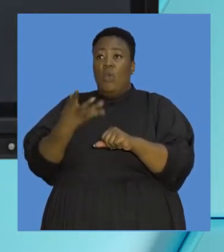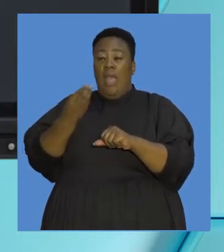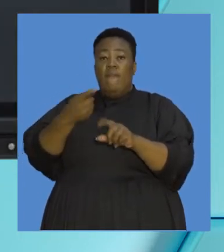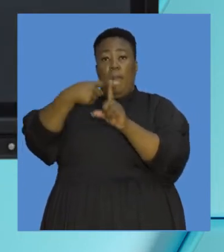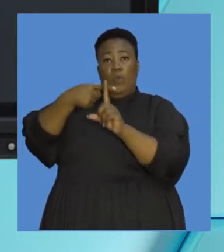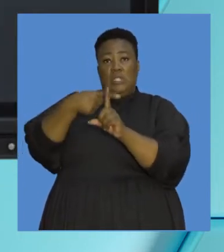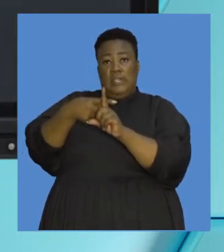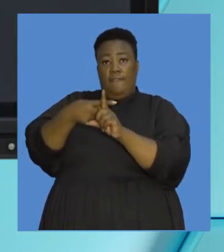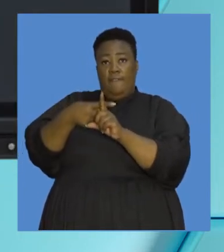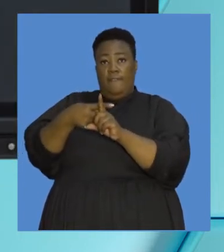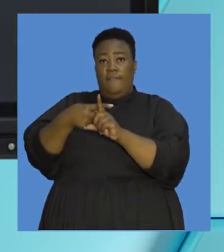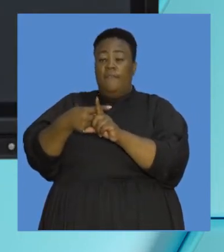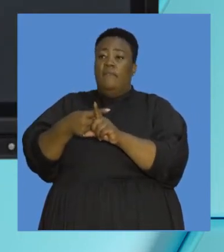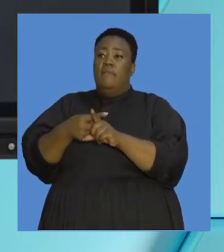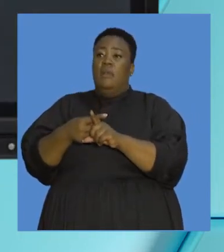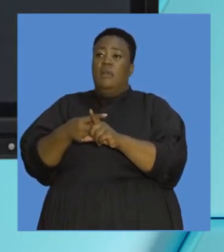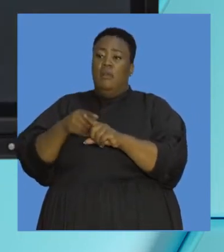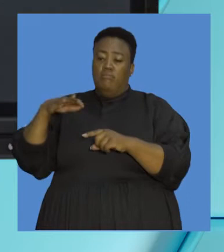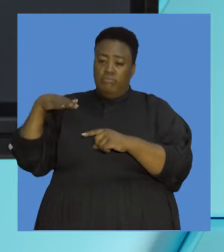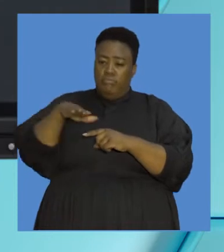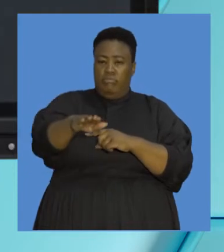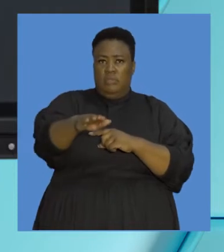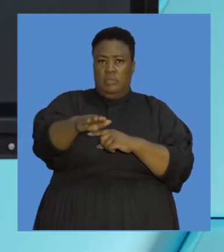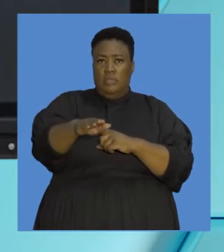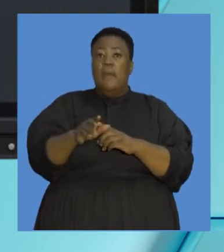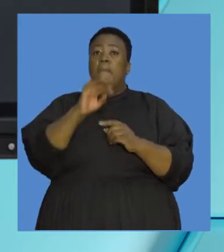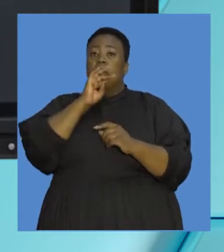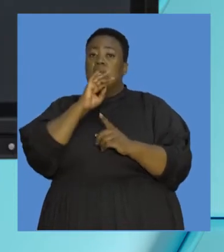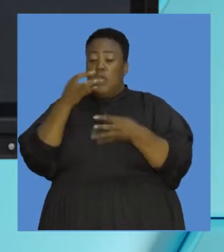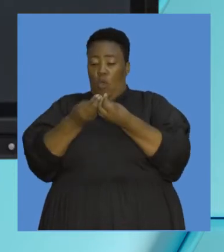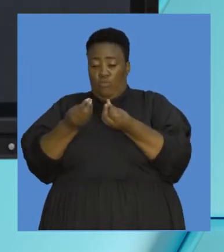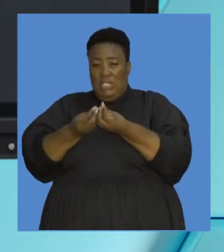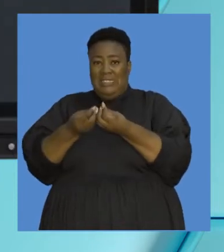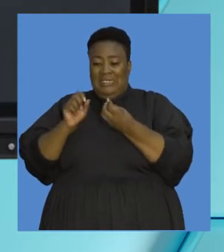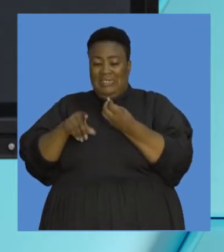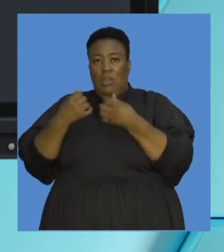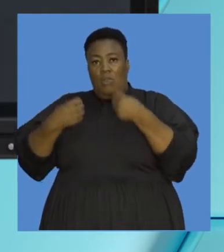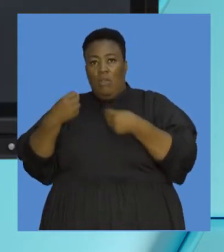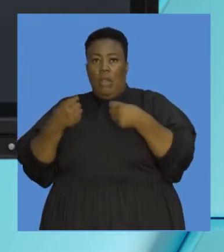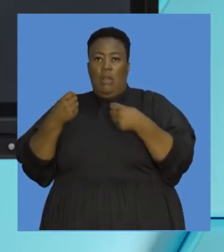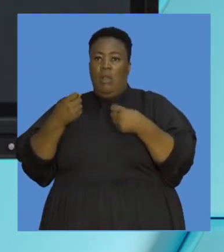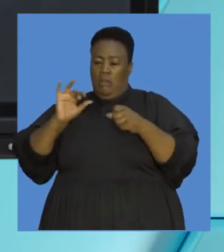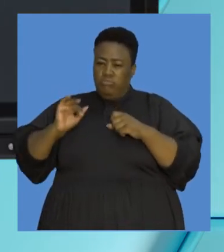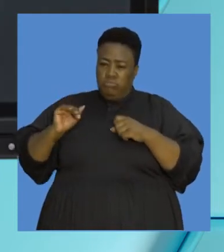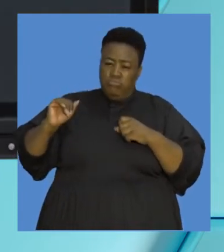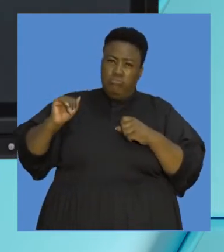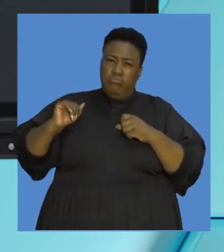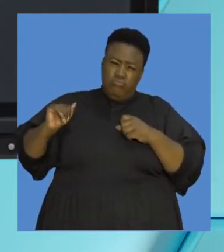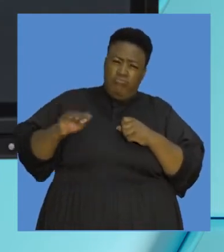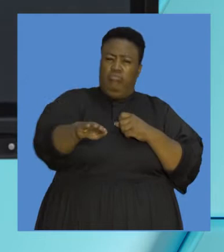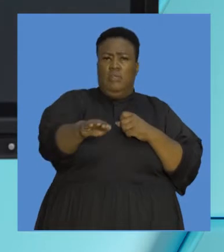positive acceleration, which means my object's getting faster, or we say it has a